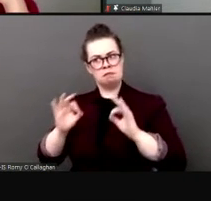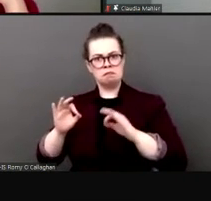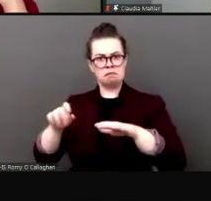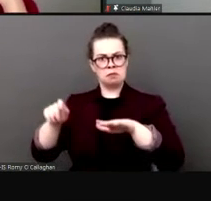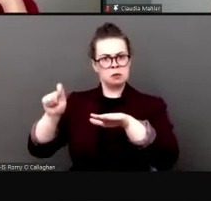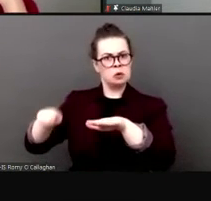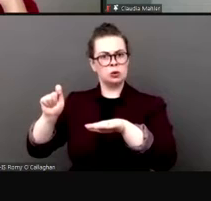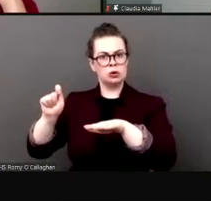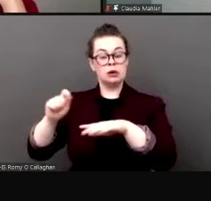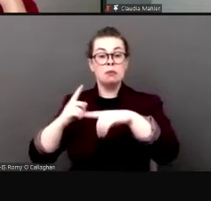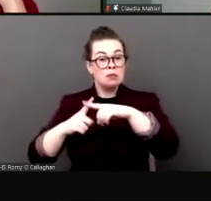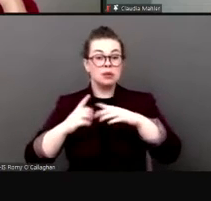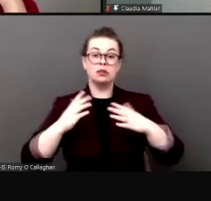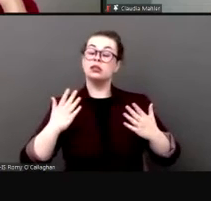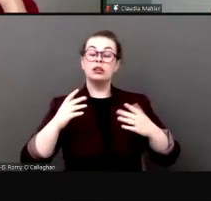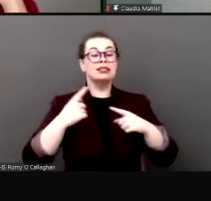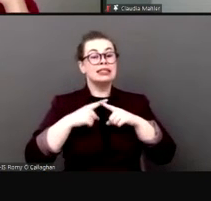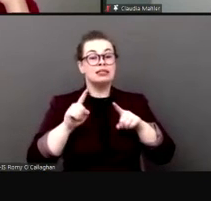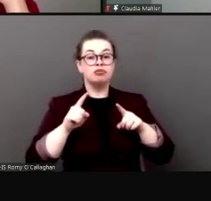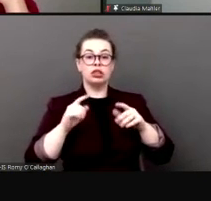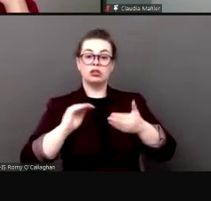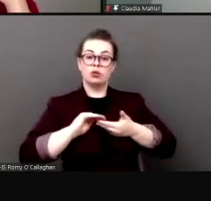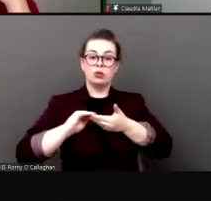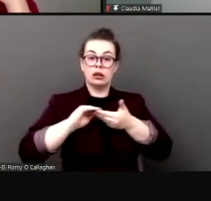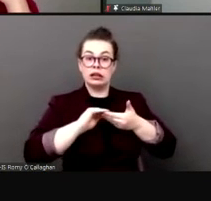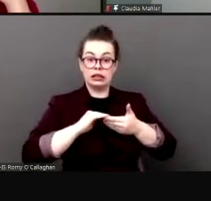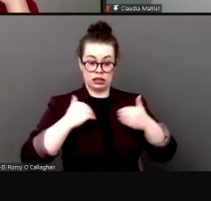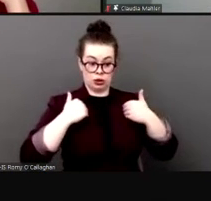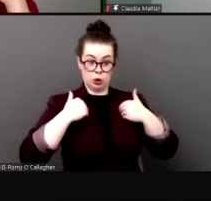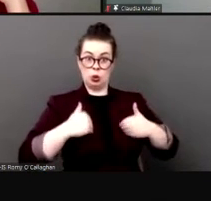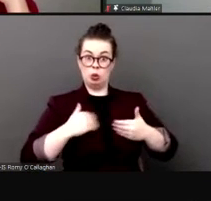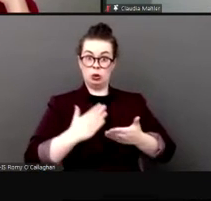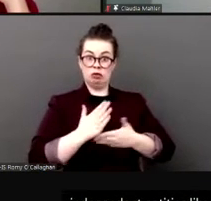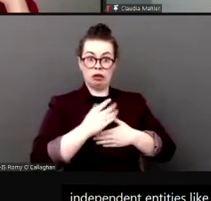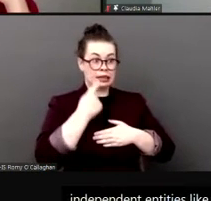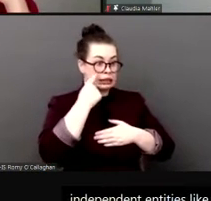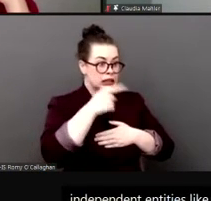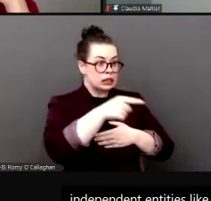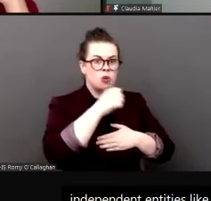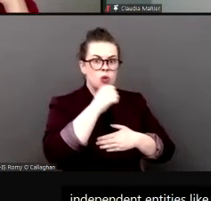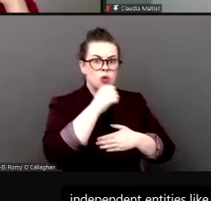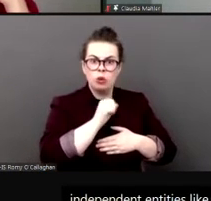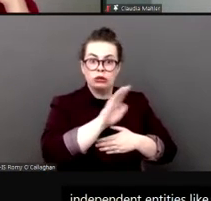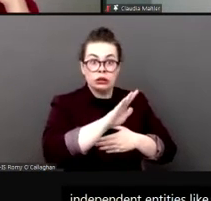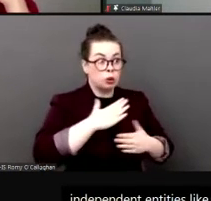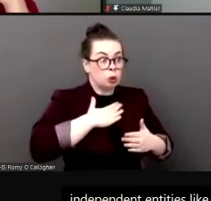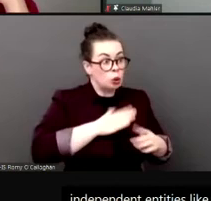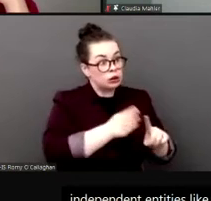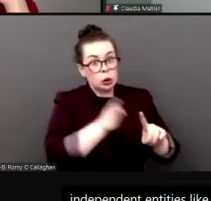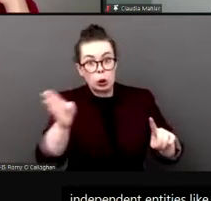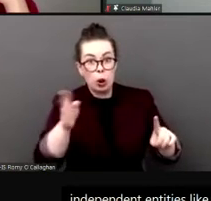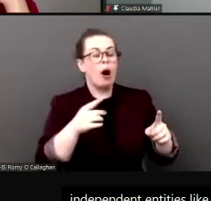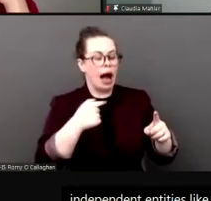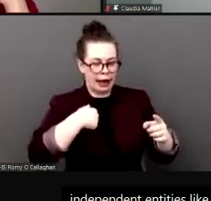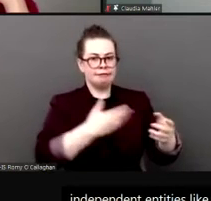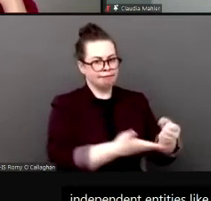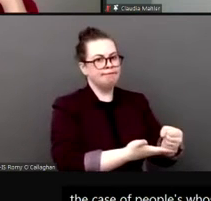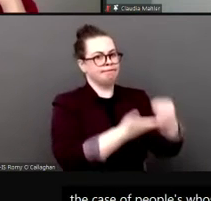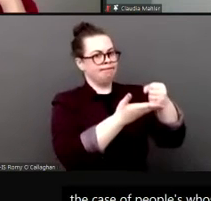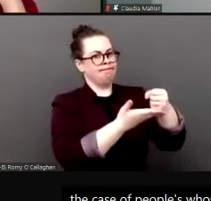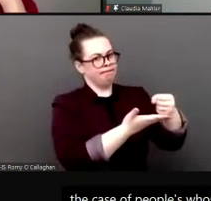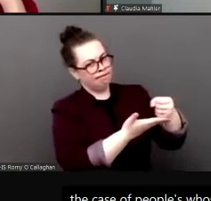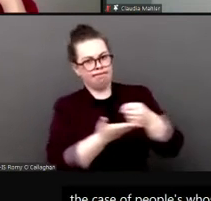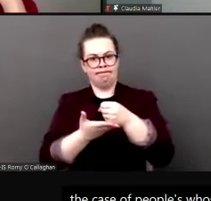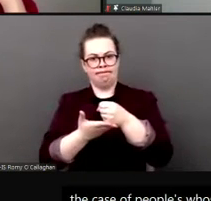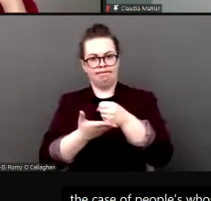were, take up the case of people whose voice is diminished, like older people and people with disabilities. And indeed,